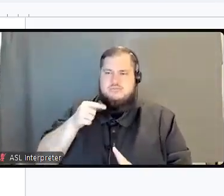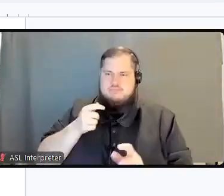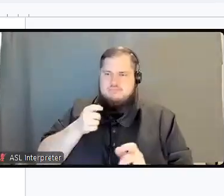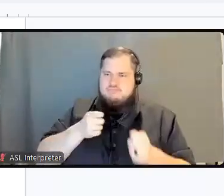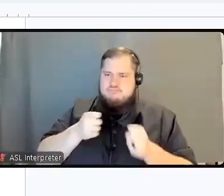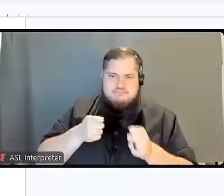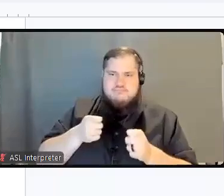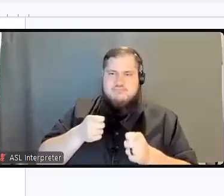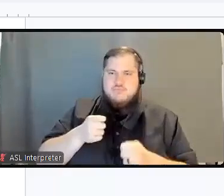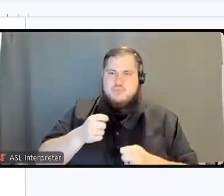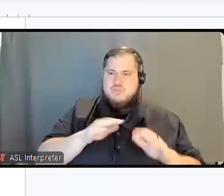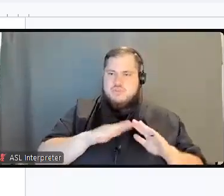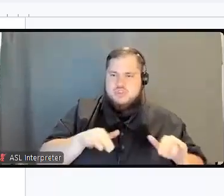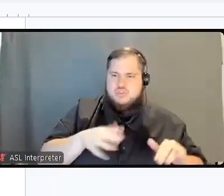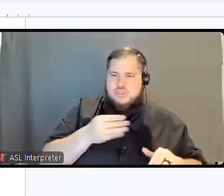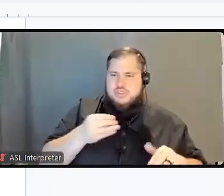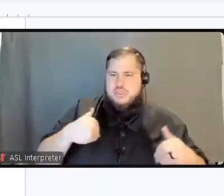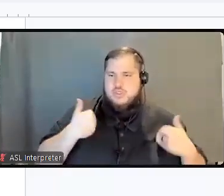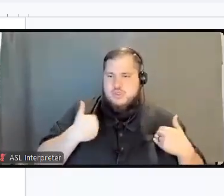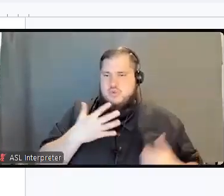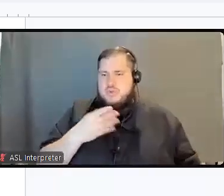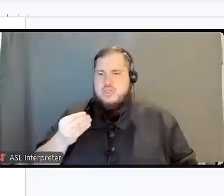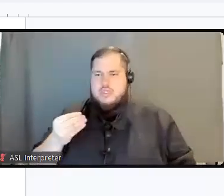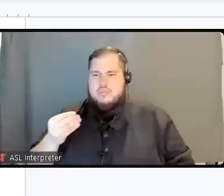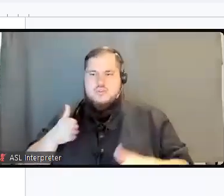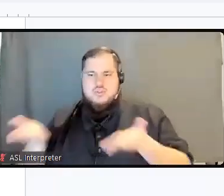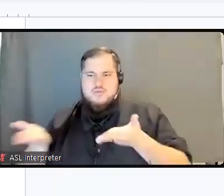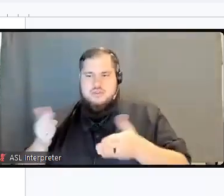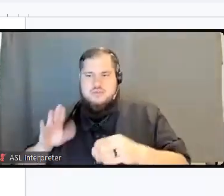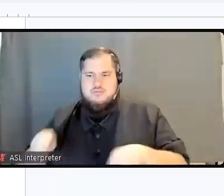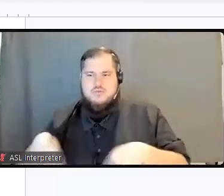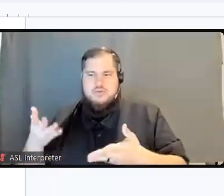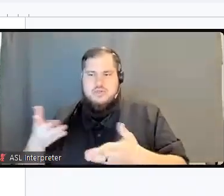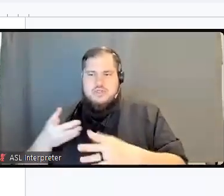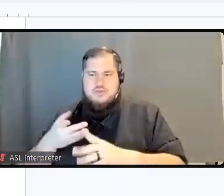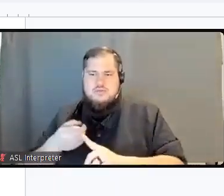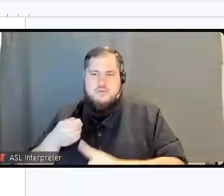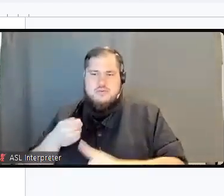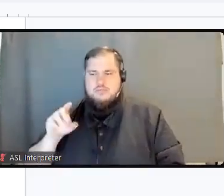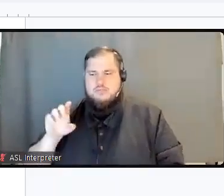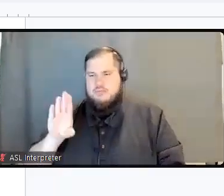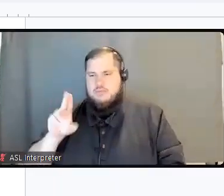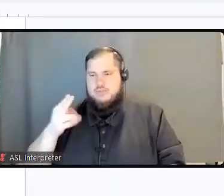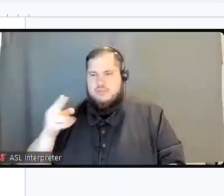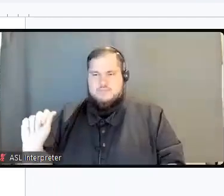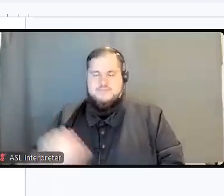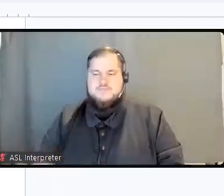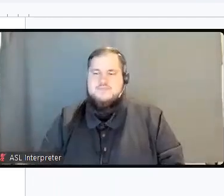services that are provided through the BHA.